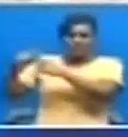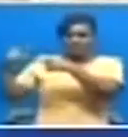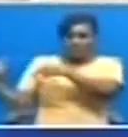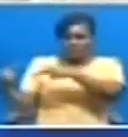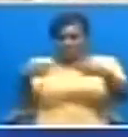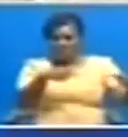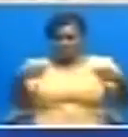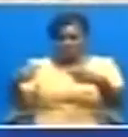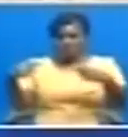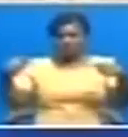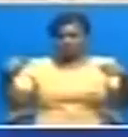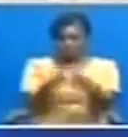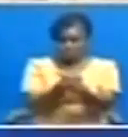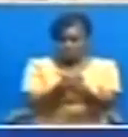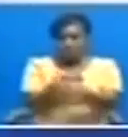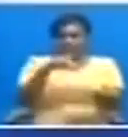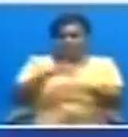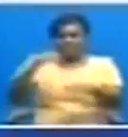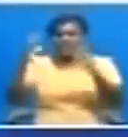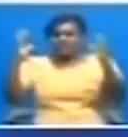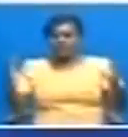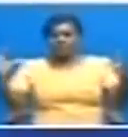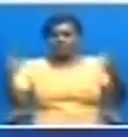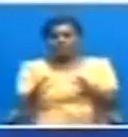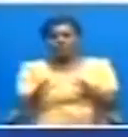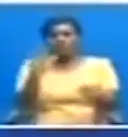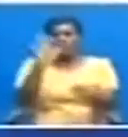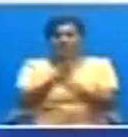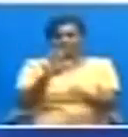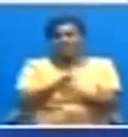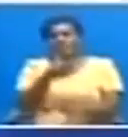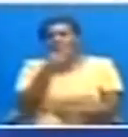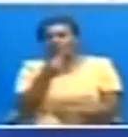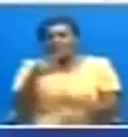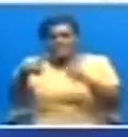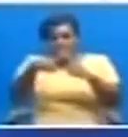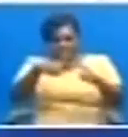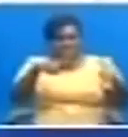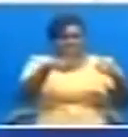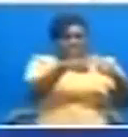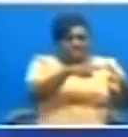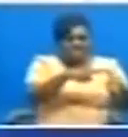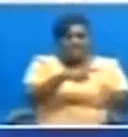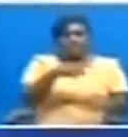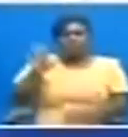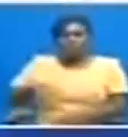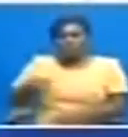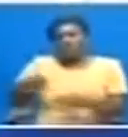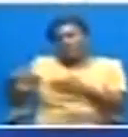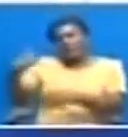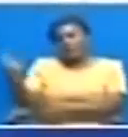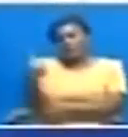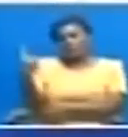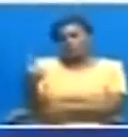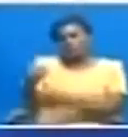warfare. The conflict has had great impact on the communities. Many men end up being killed in the raids, leaving widows to fend for